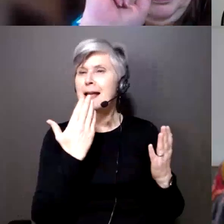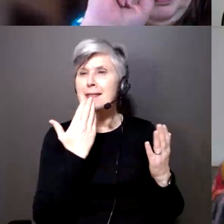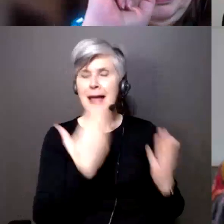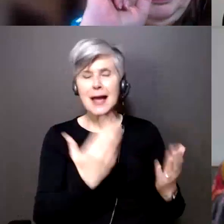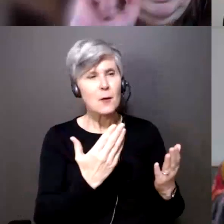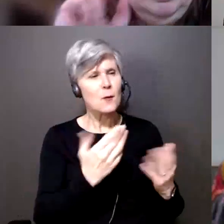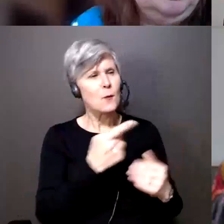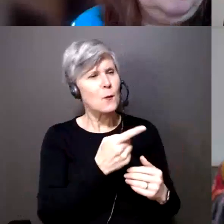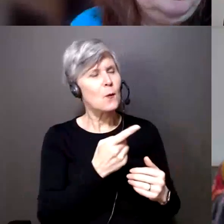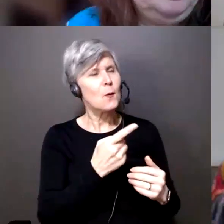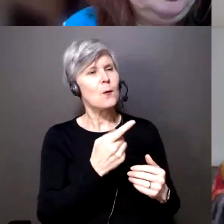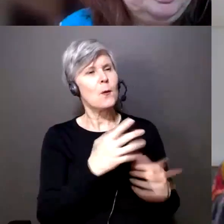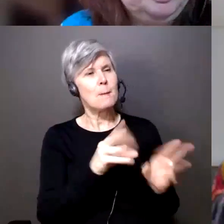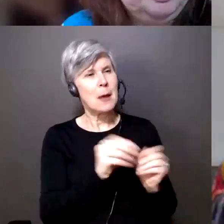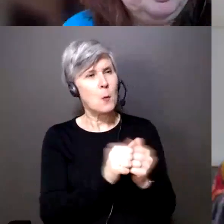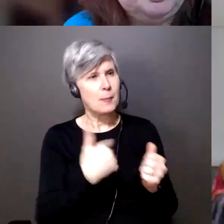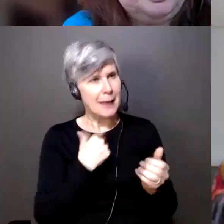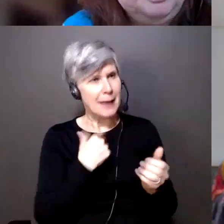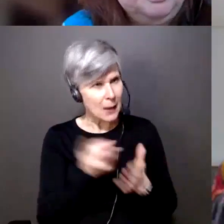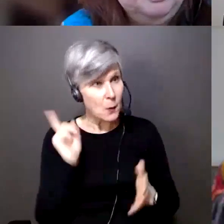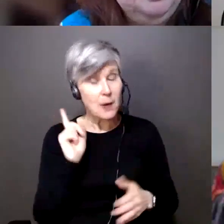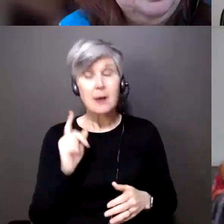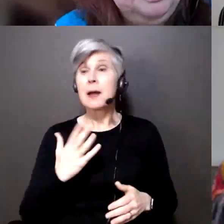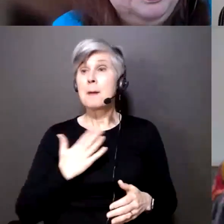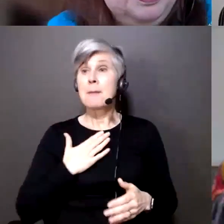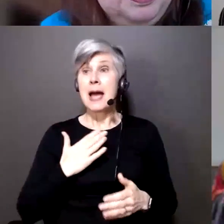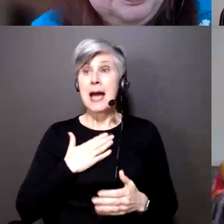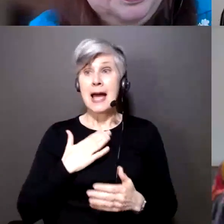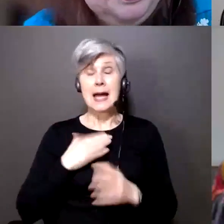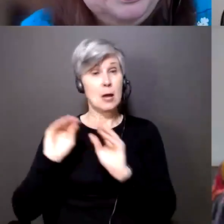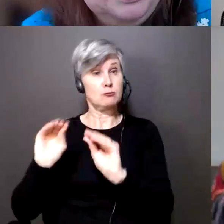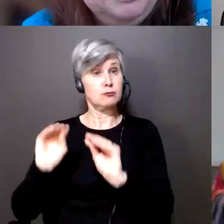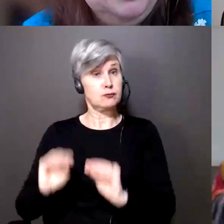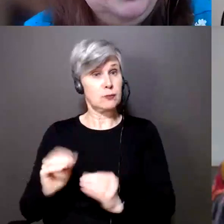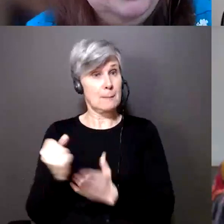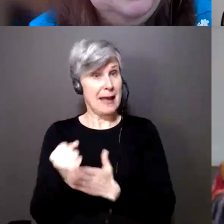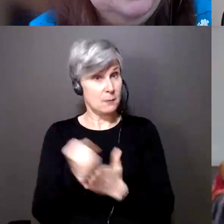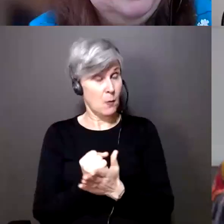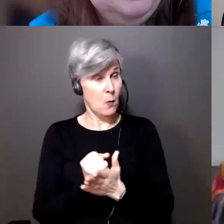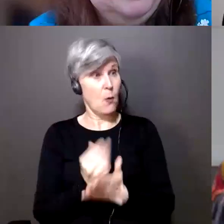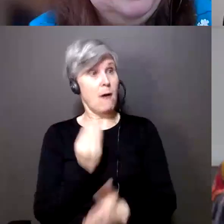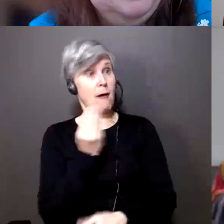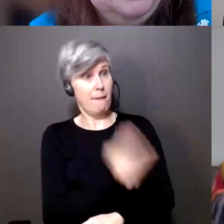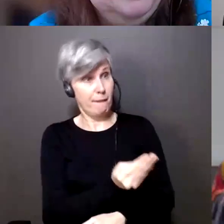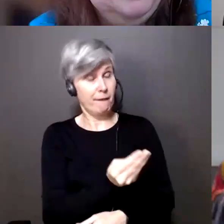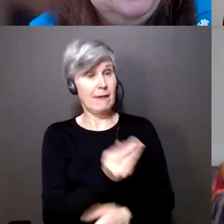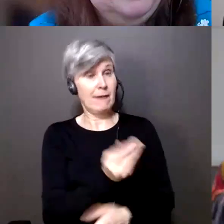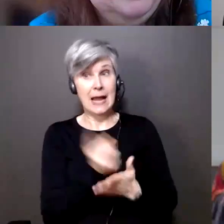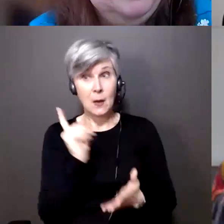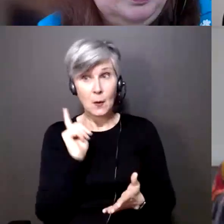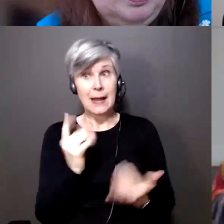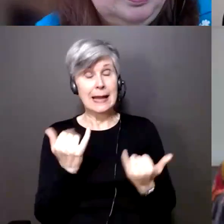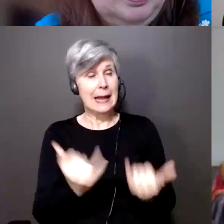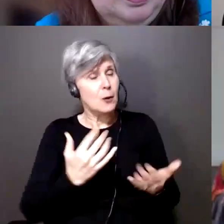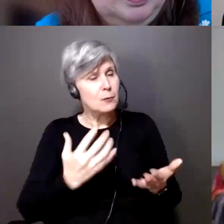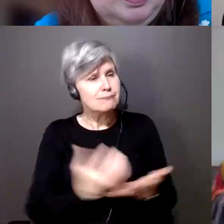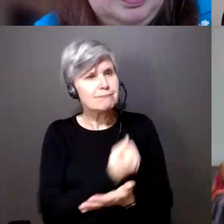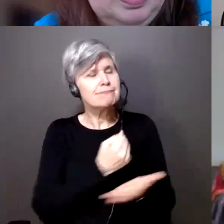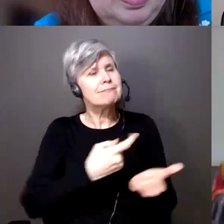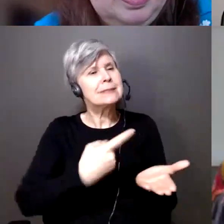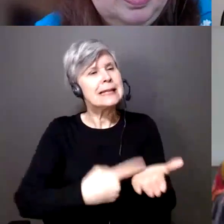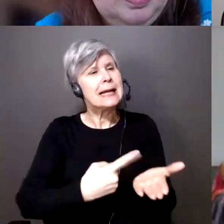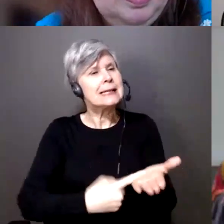I shared my completed passport with you, and I was hoping we could use this conversation to figure out what accommodation measures could be in place to help support